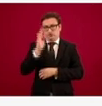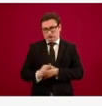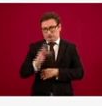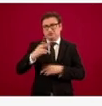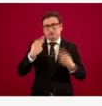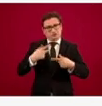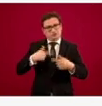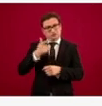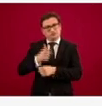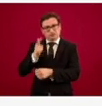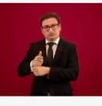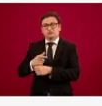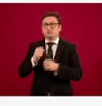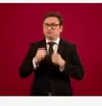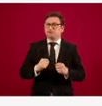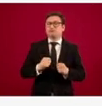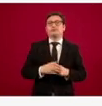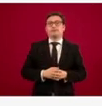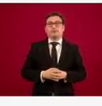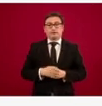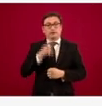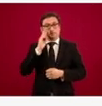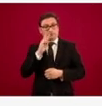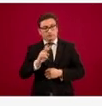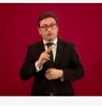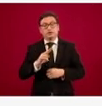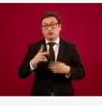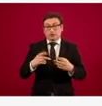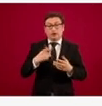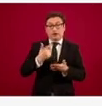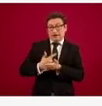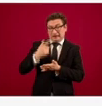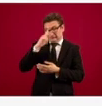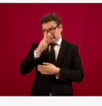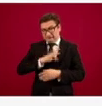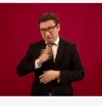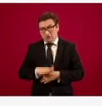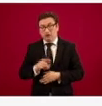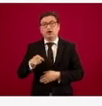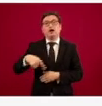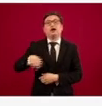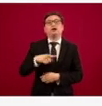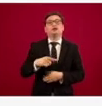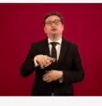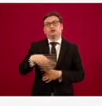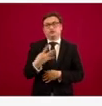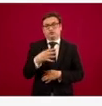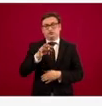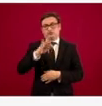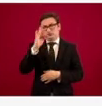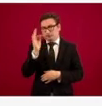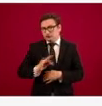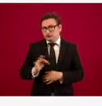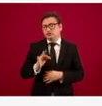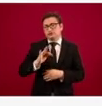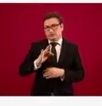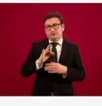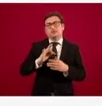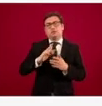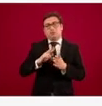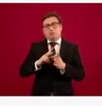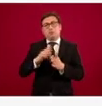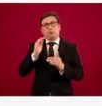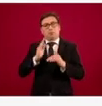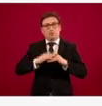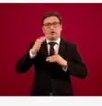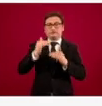the population in groups under 25, 25 to 59, and over 60. We can see how